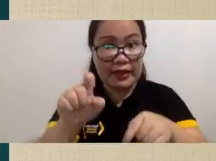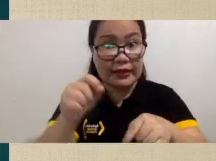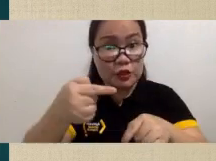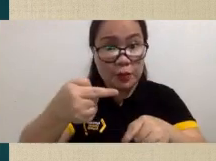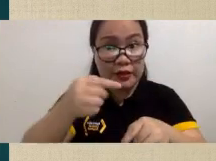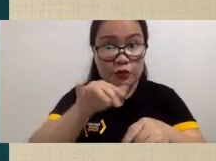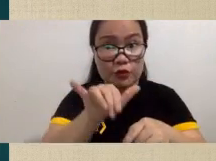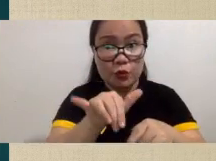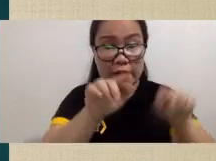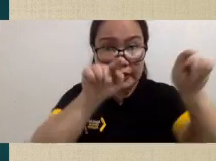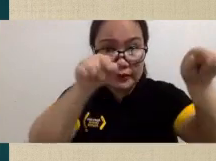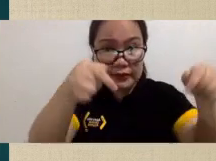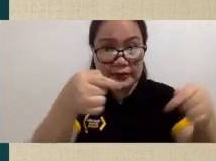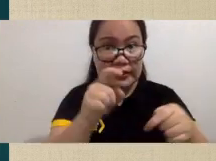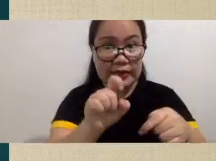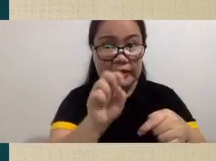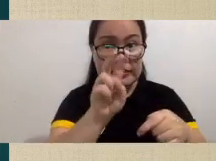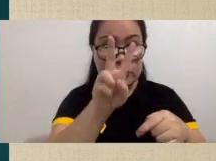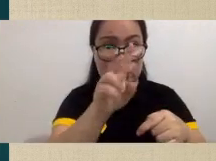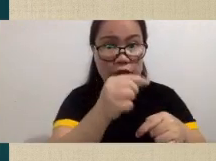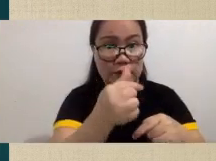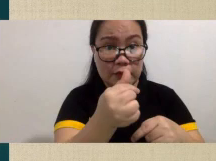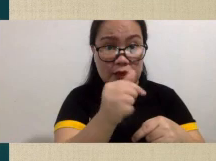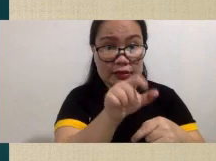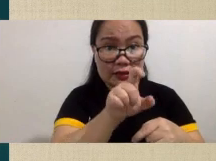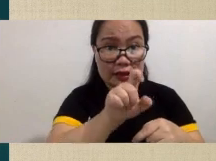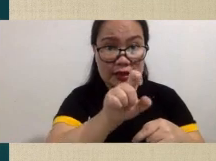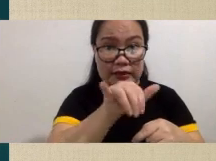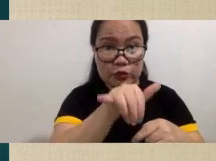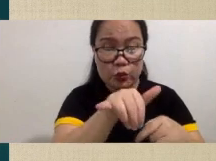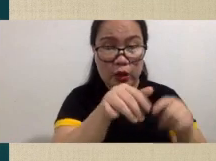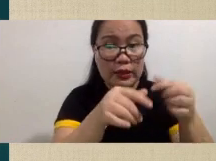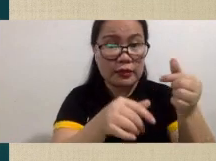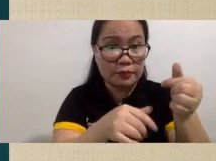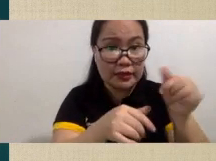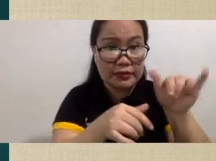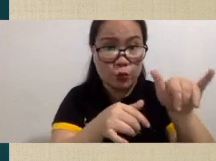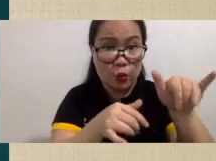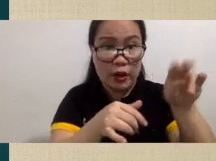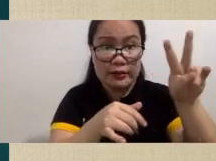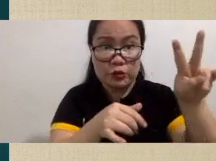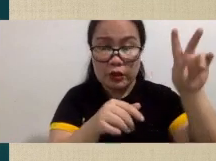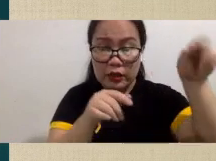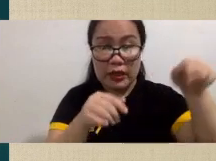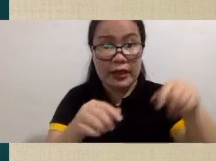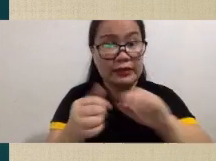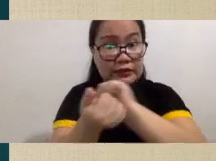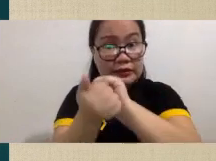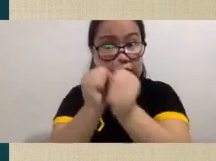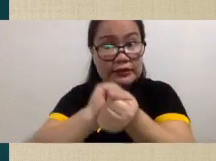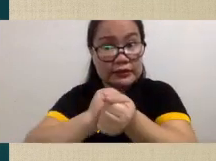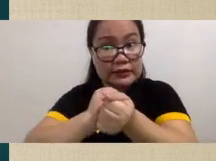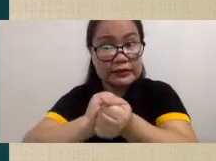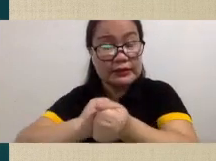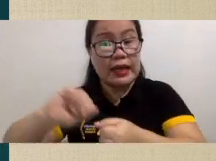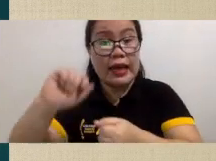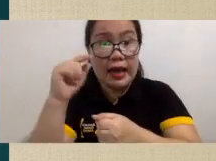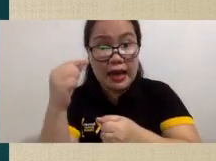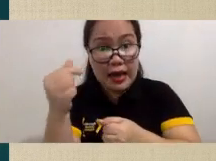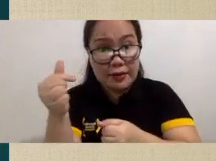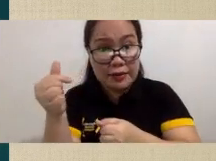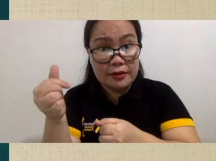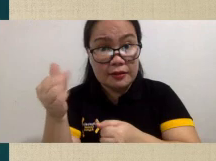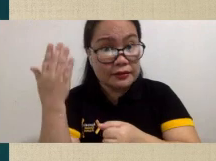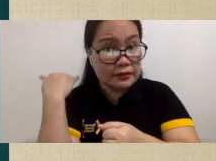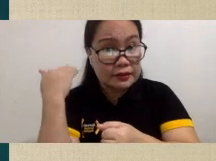plus xy plus y squared. So, ito naman. Sign lang yung pinalitan natin. Kanina, x plus y